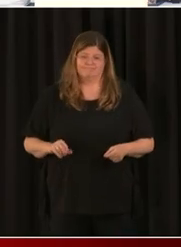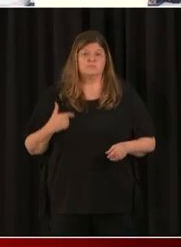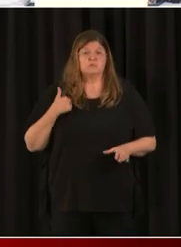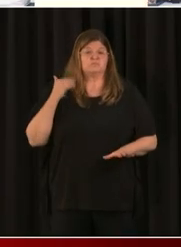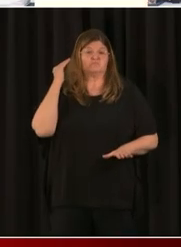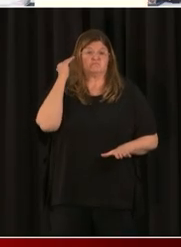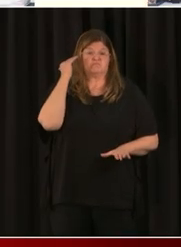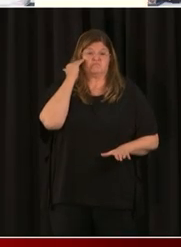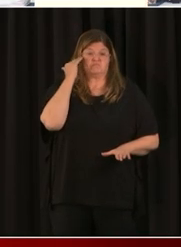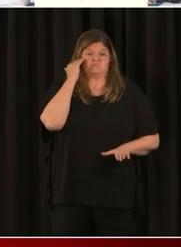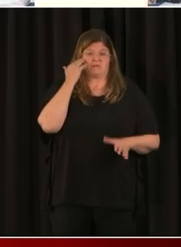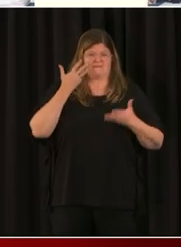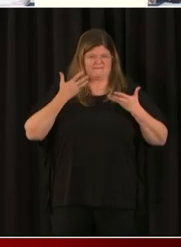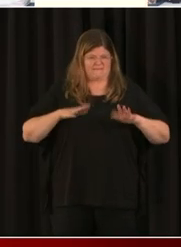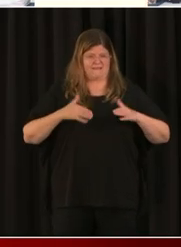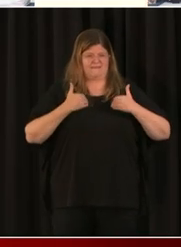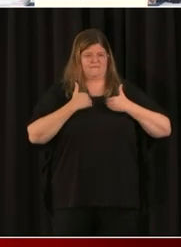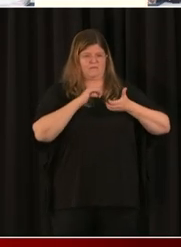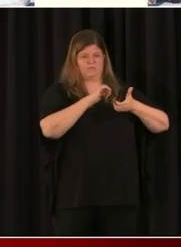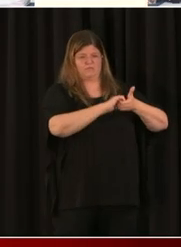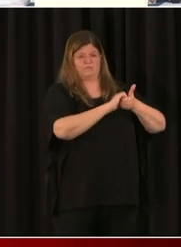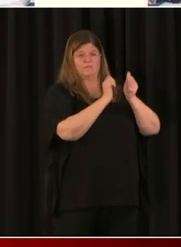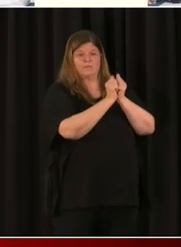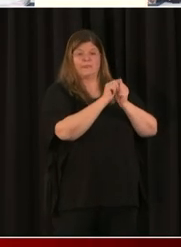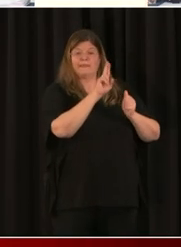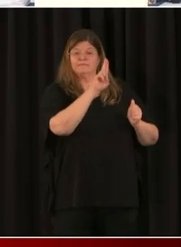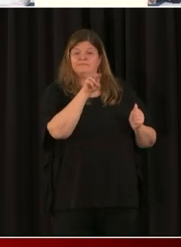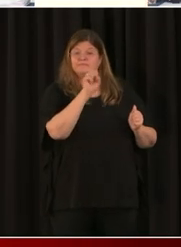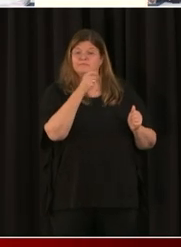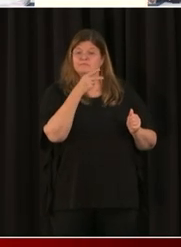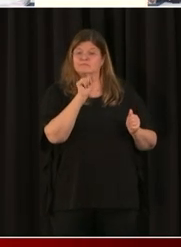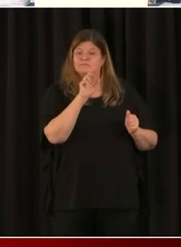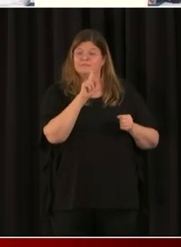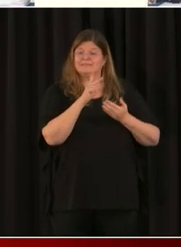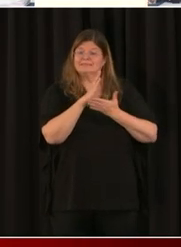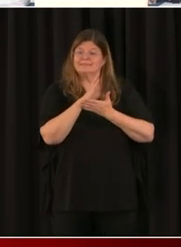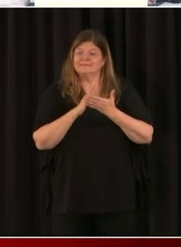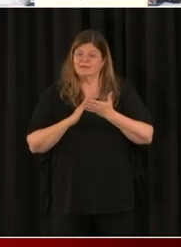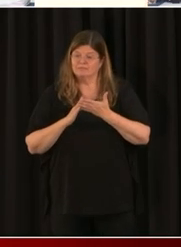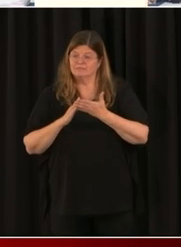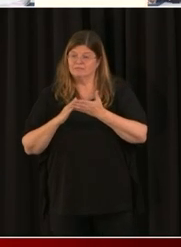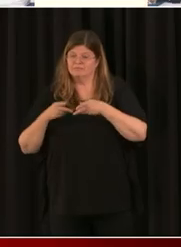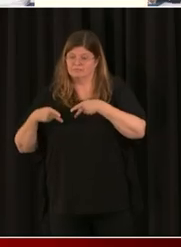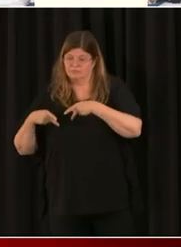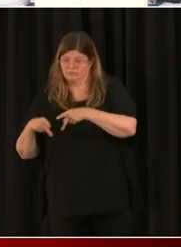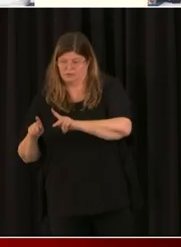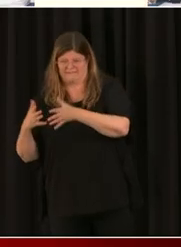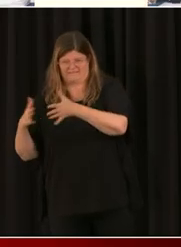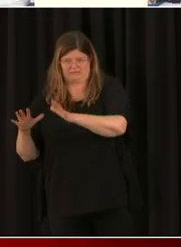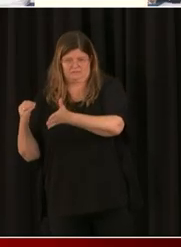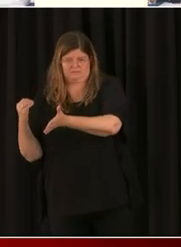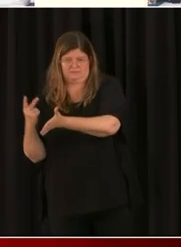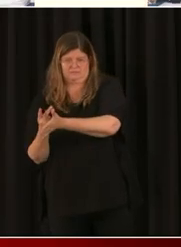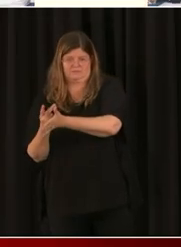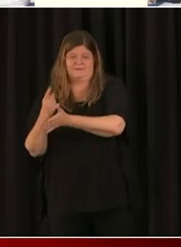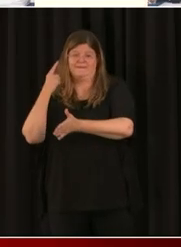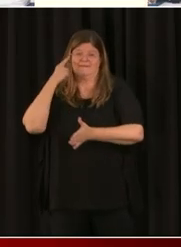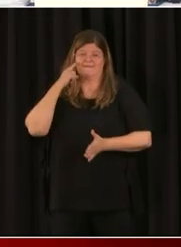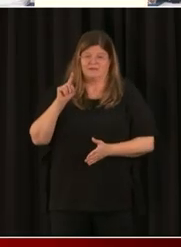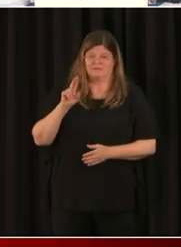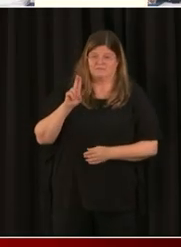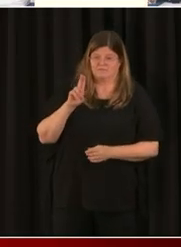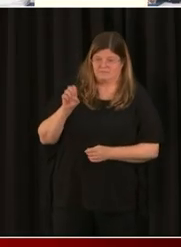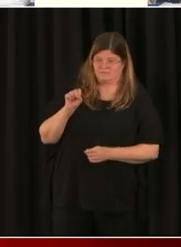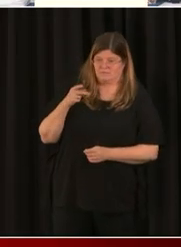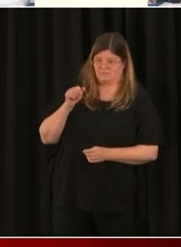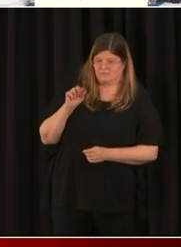we have our partners here from U.S. Park Police, but some permits have been approved for U.S.